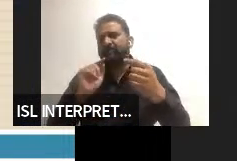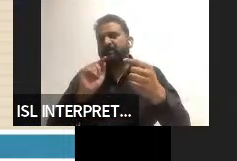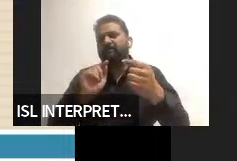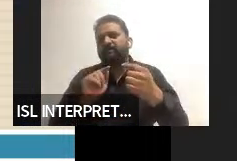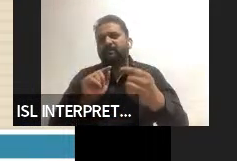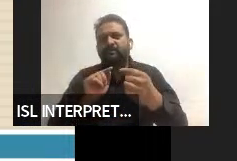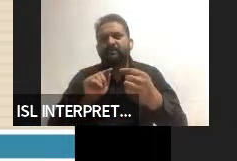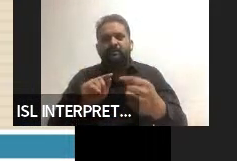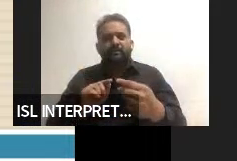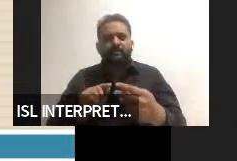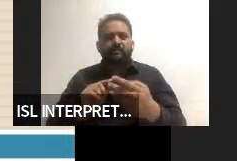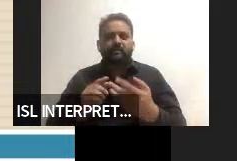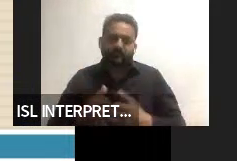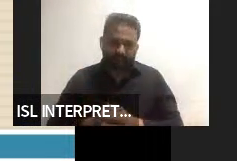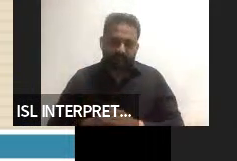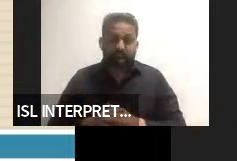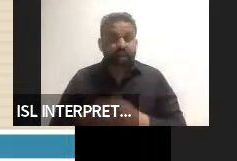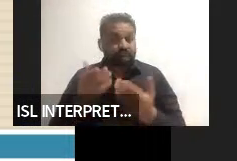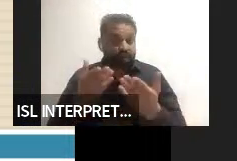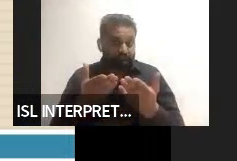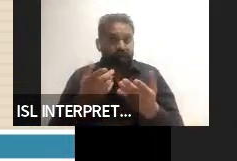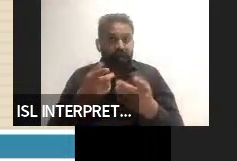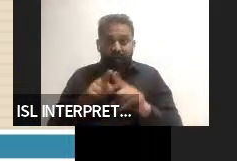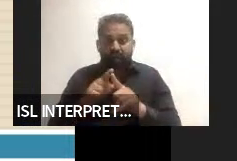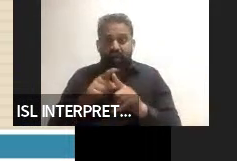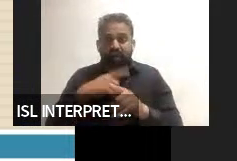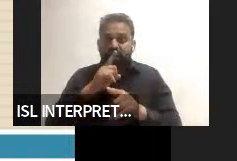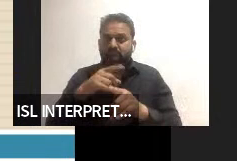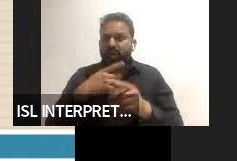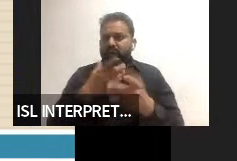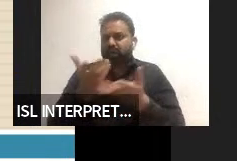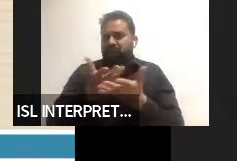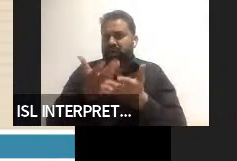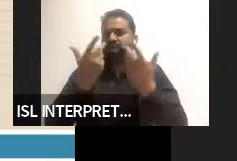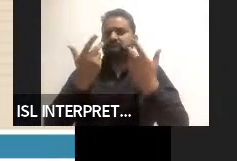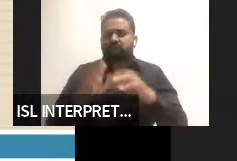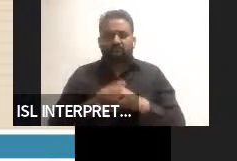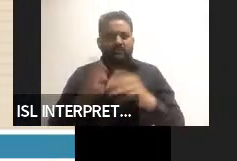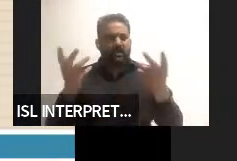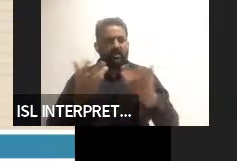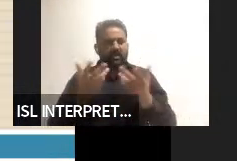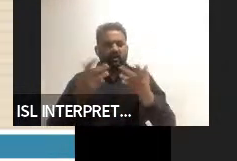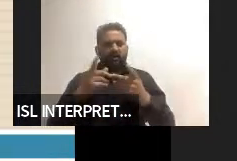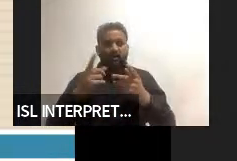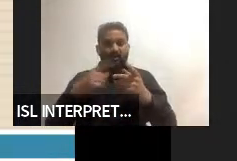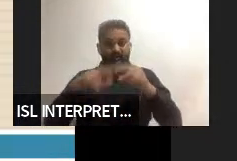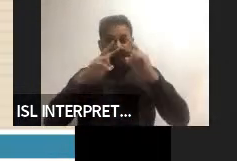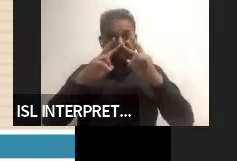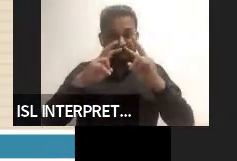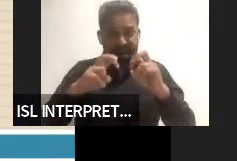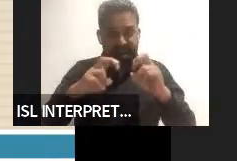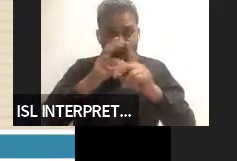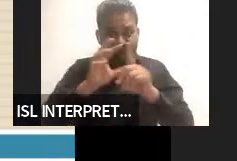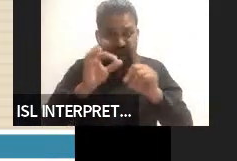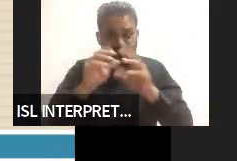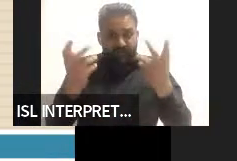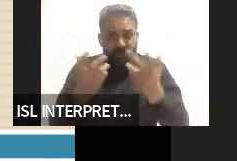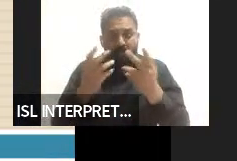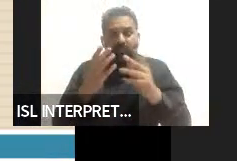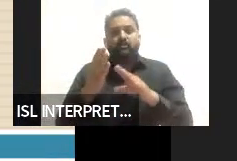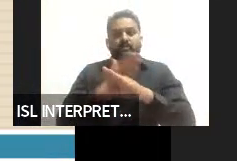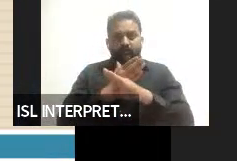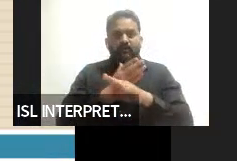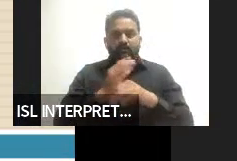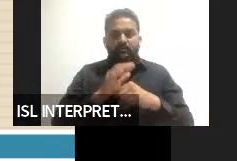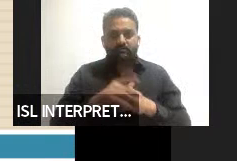argument. Of course, this part we have already discussed that how you should do the research and everything before, but